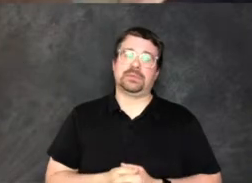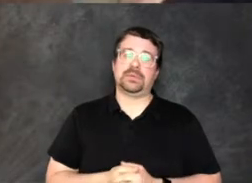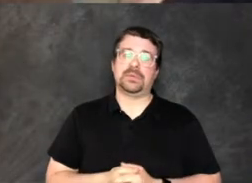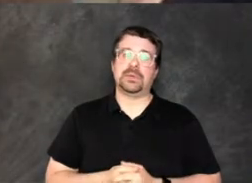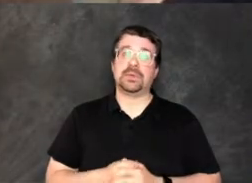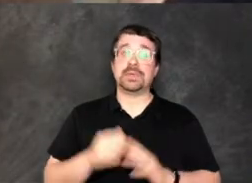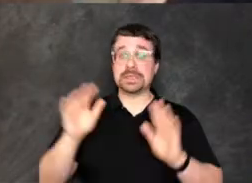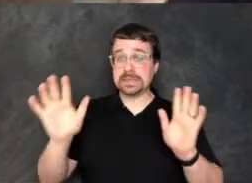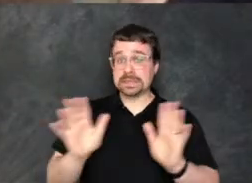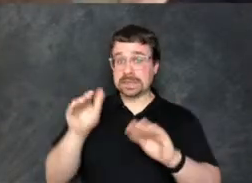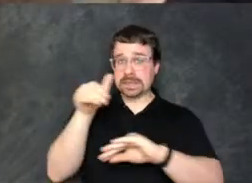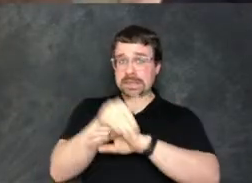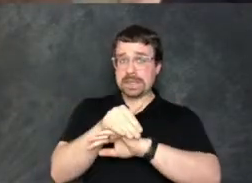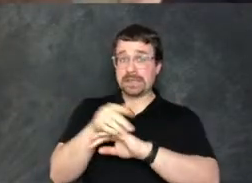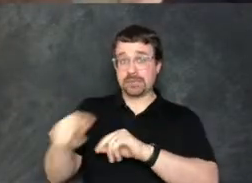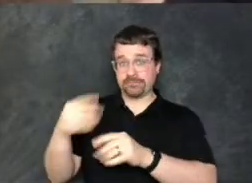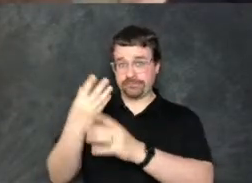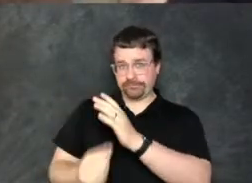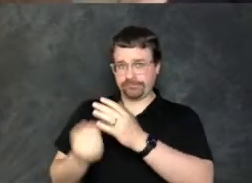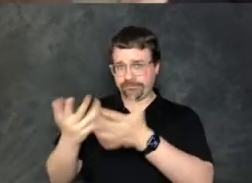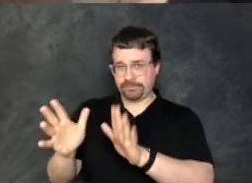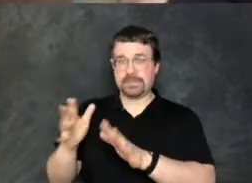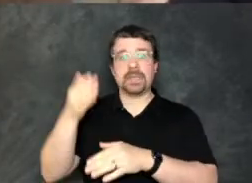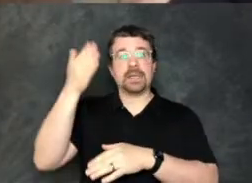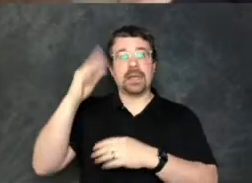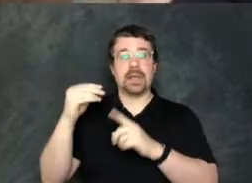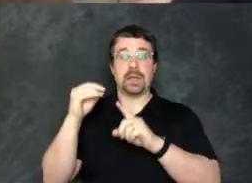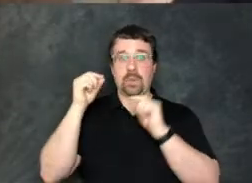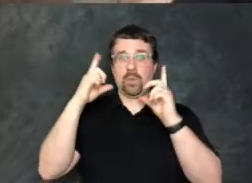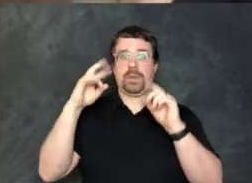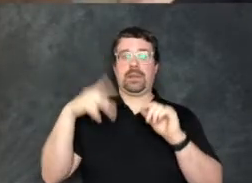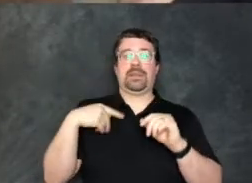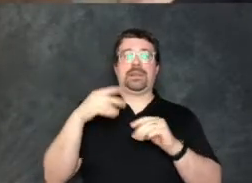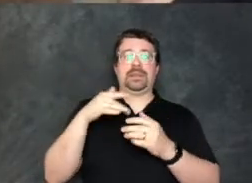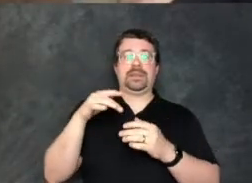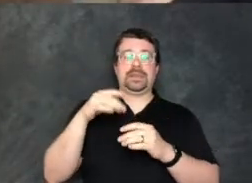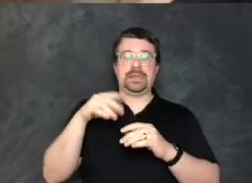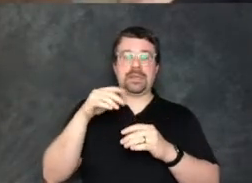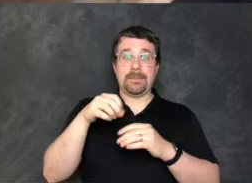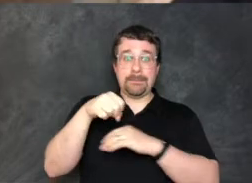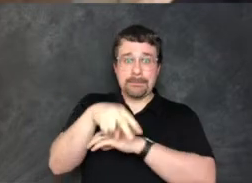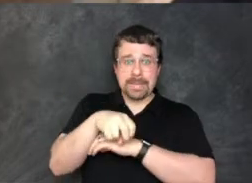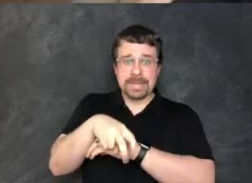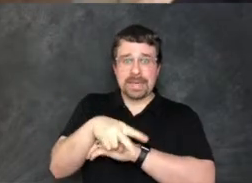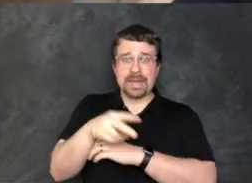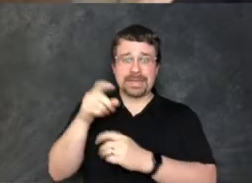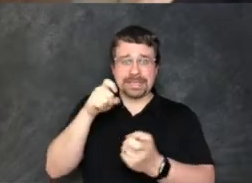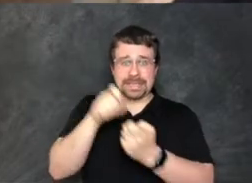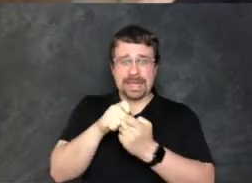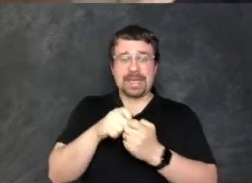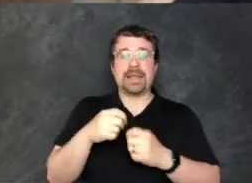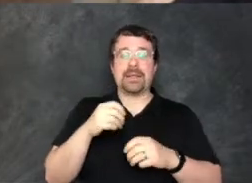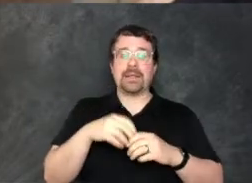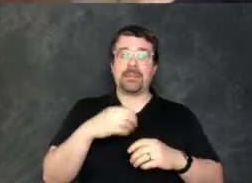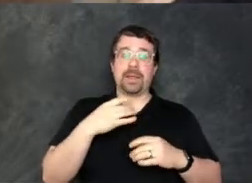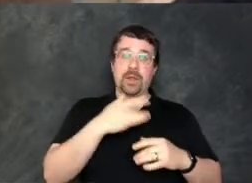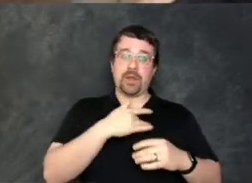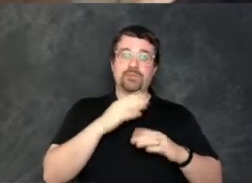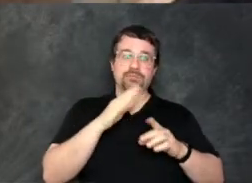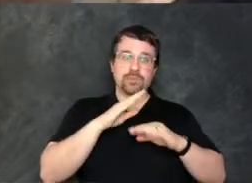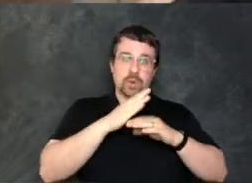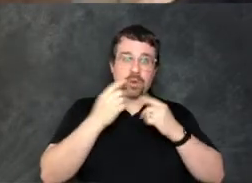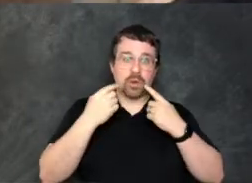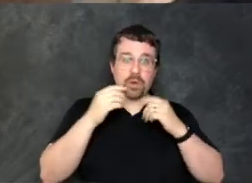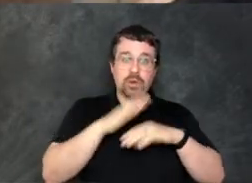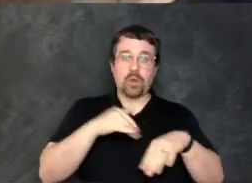a little while. But on Sunday night, after she passed away, God woke me up literally at the stroke of midnight and